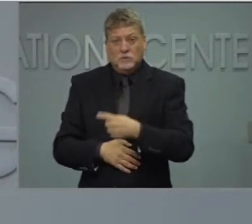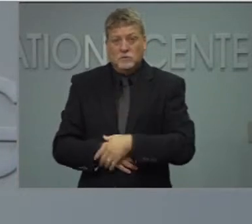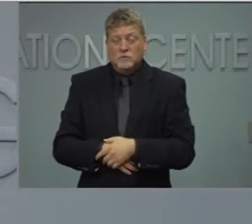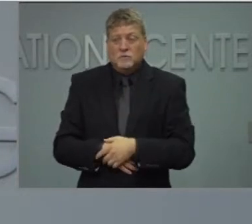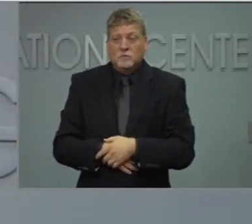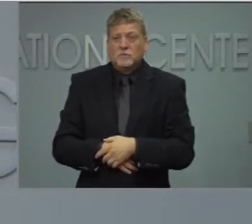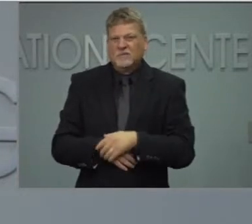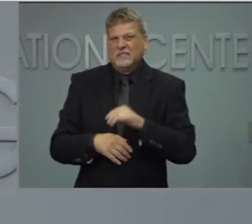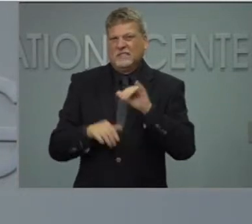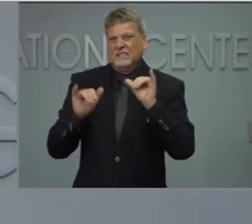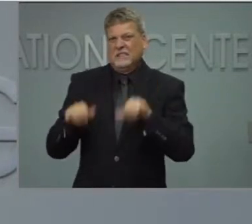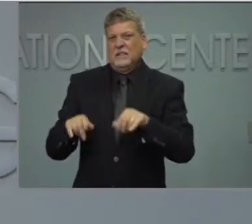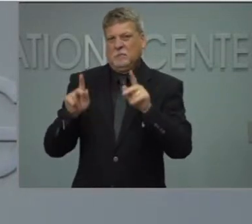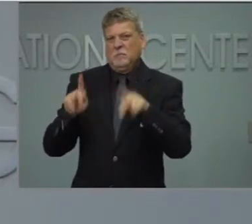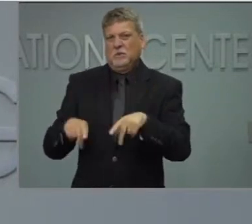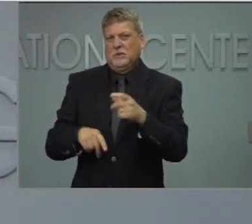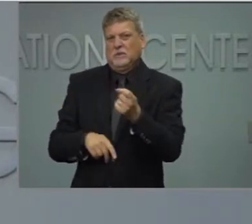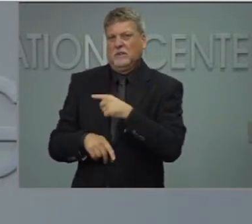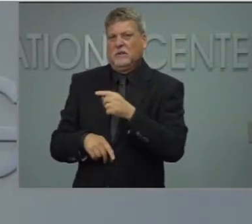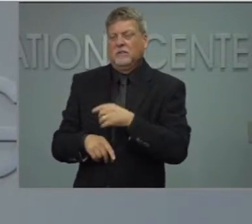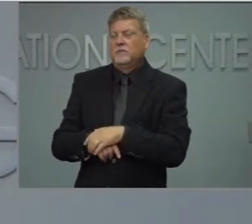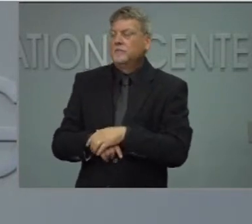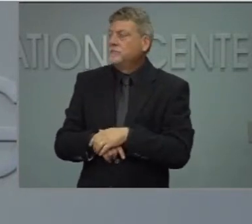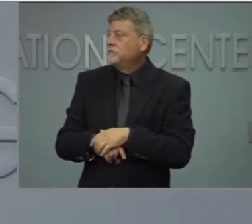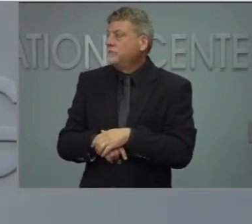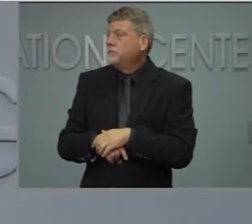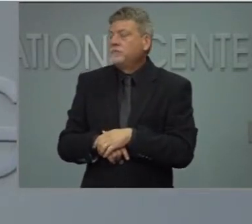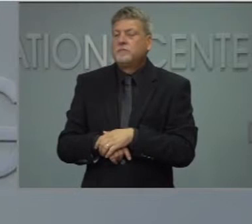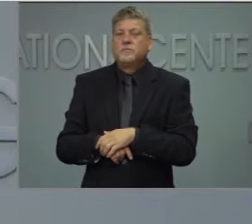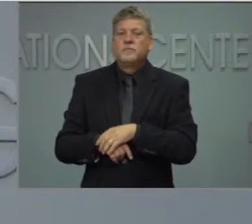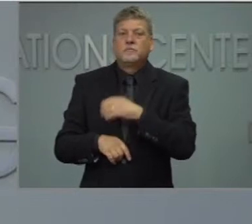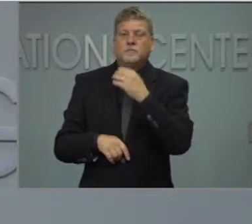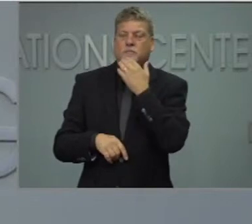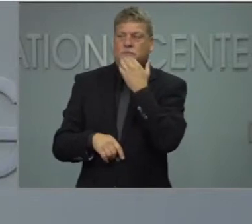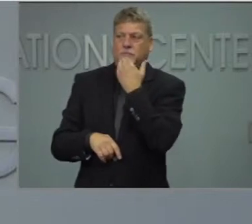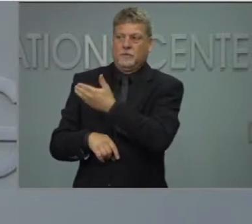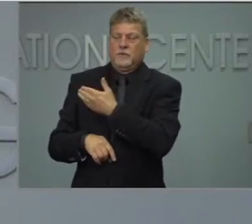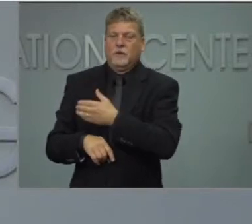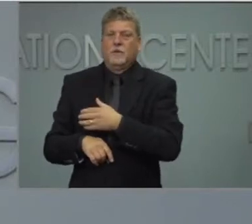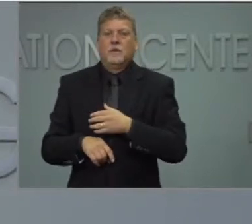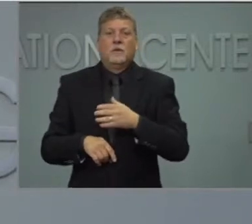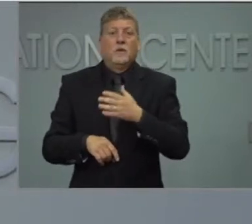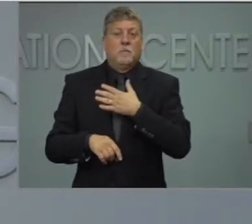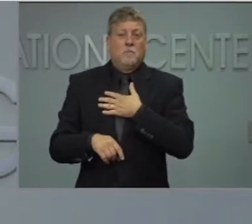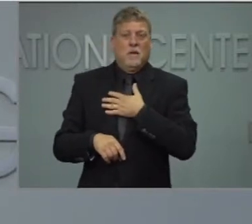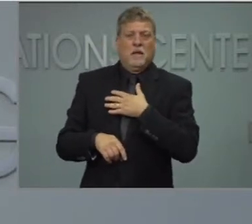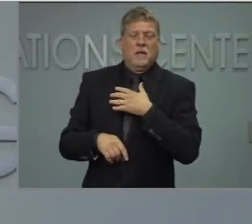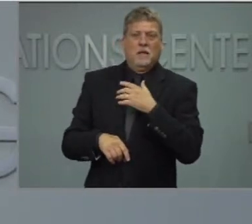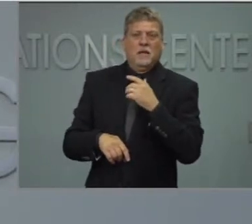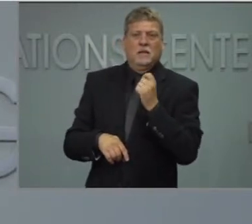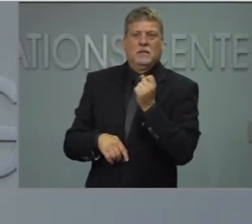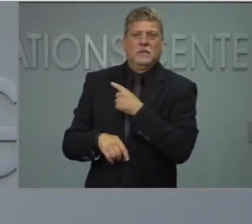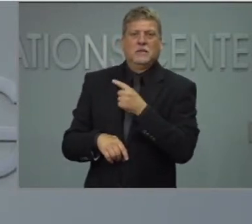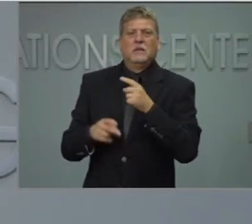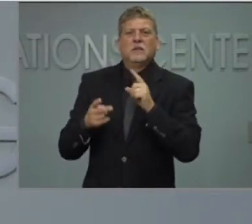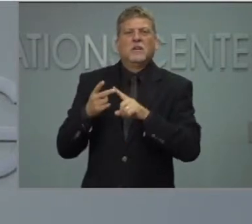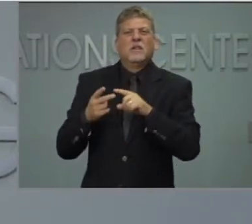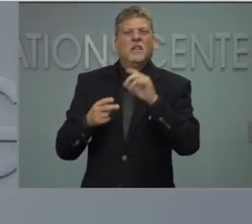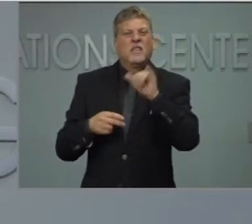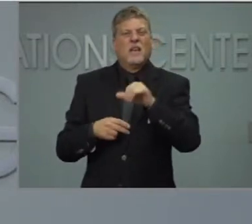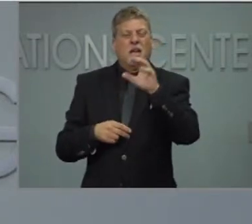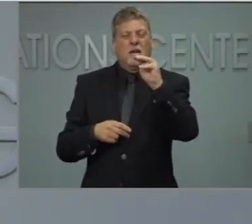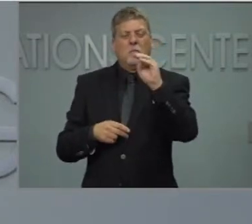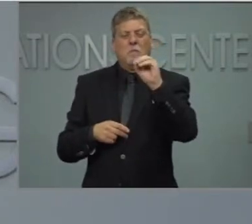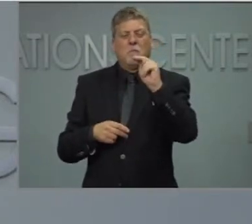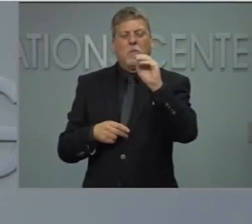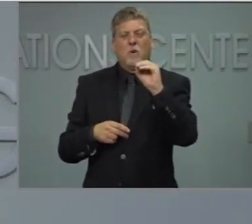Follow-up, Laura Lee, Carolina Public Press. Thanks for that. My follow-up is actually about monoclonal antibodies.